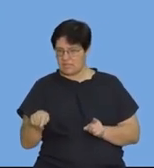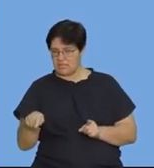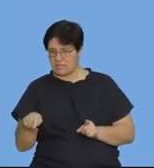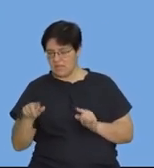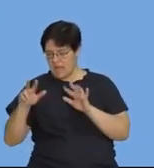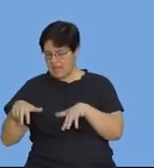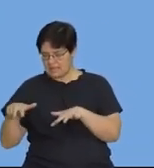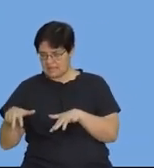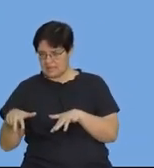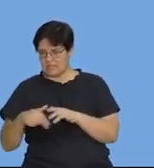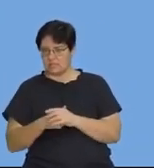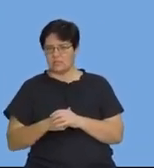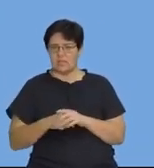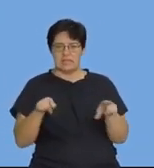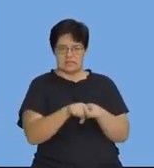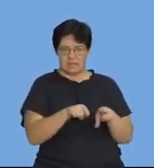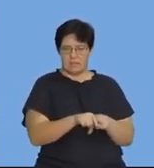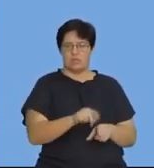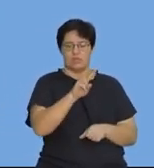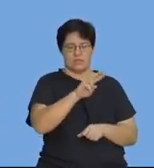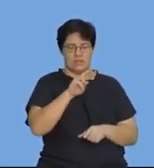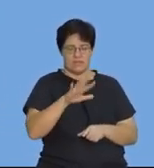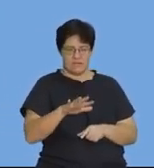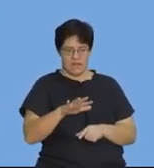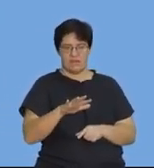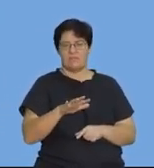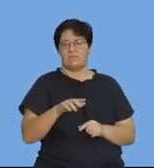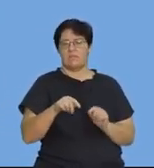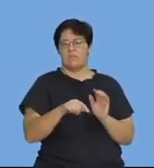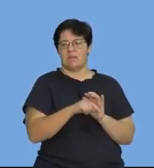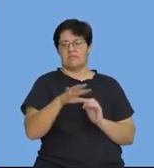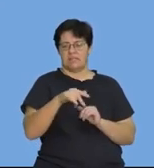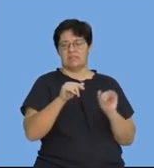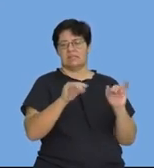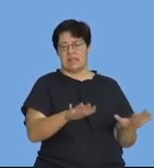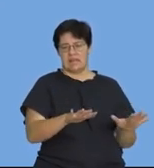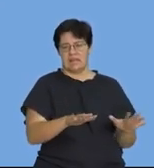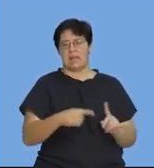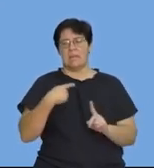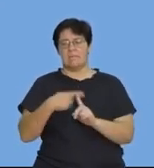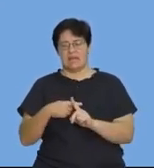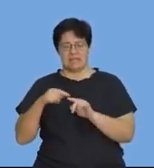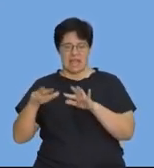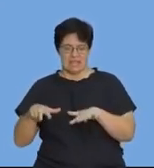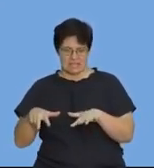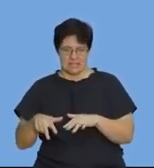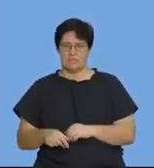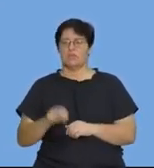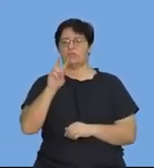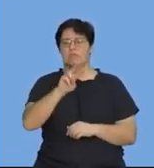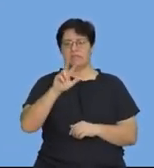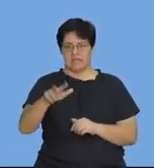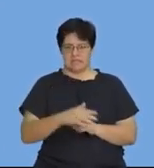the 18 are like terms. So 25 minus 15 is 10, plus the 18 will give me 28.